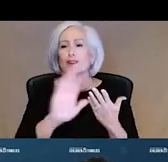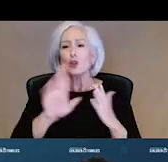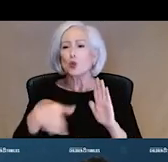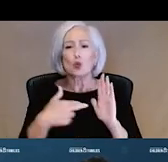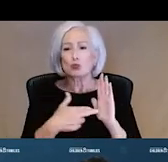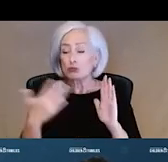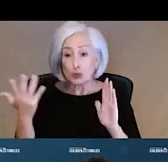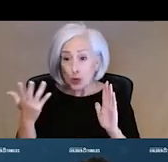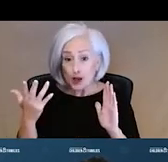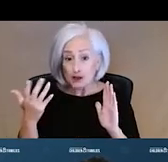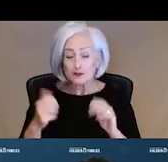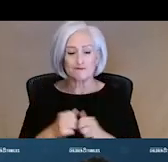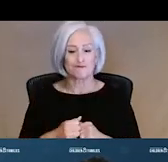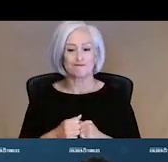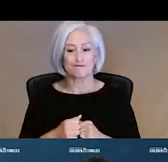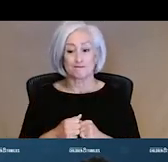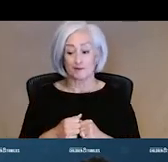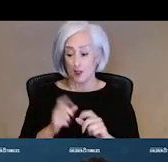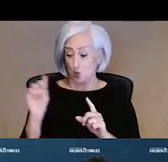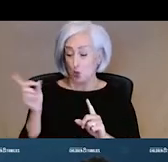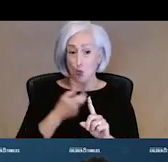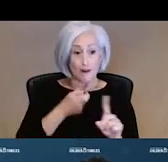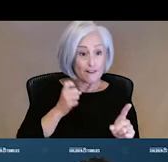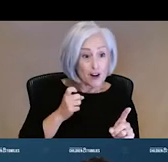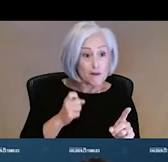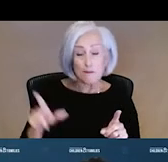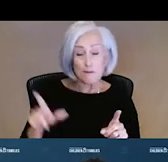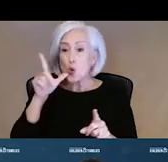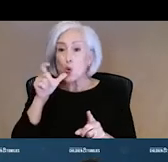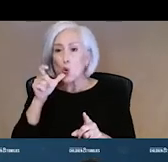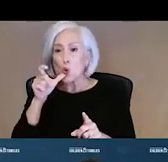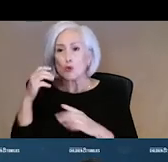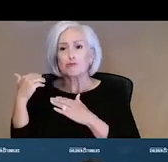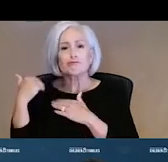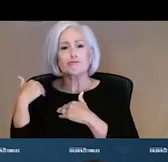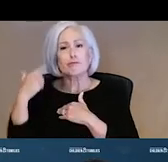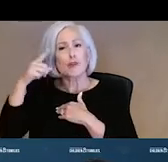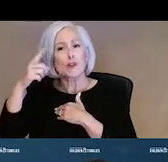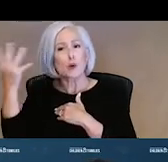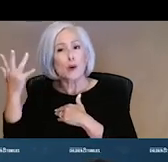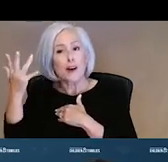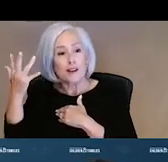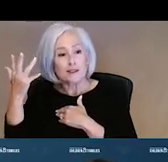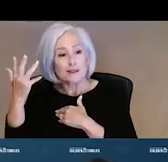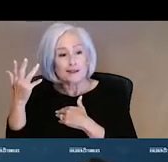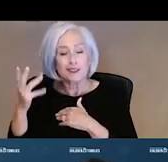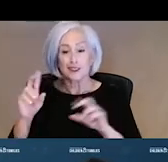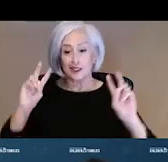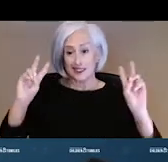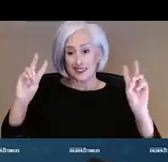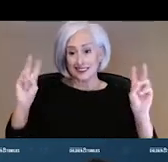So let's also see not only where you're from, but who's with us today. In this work, often titles don't necessarily reflect the full